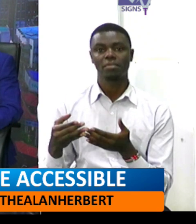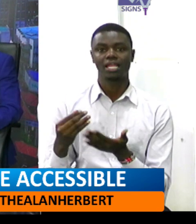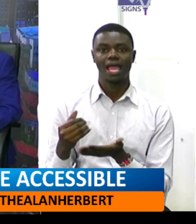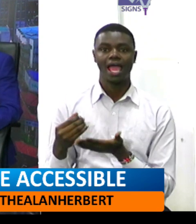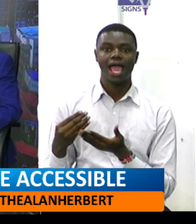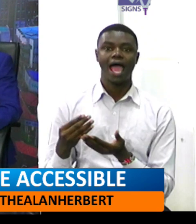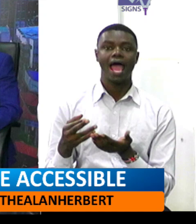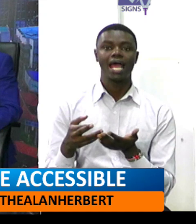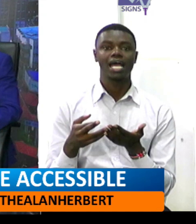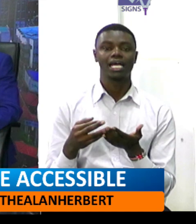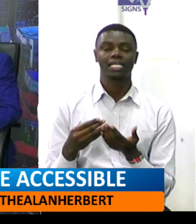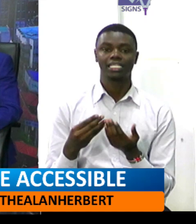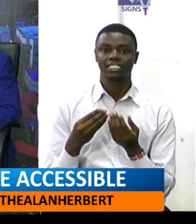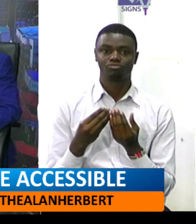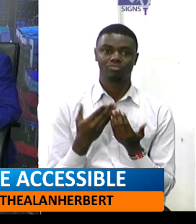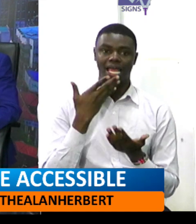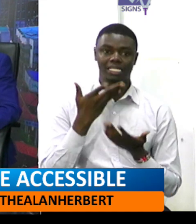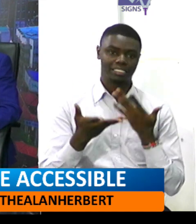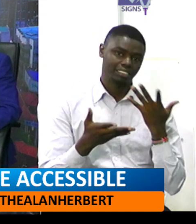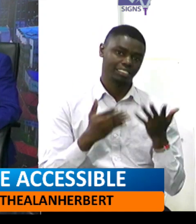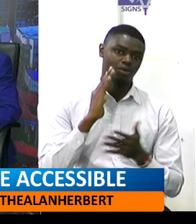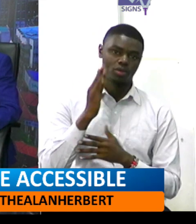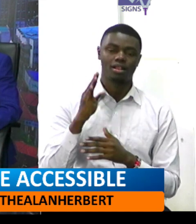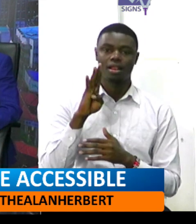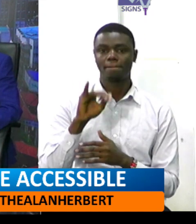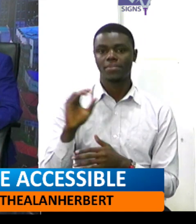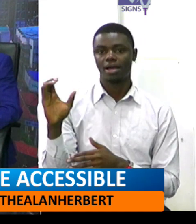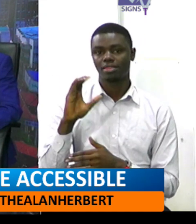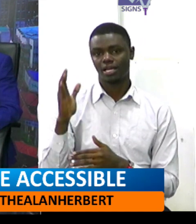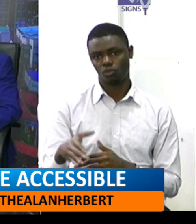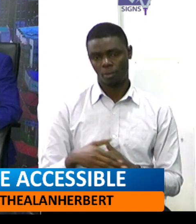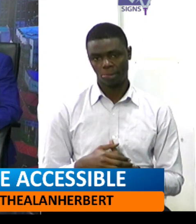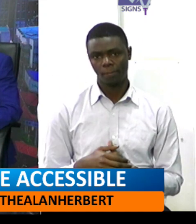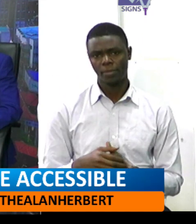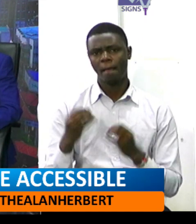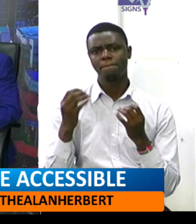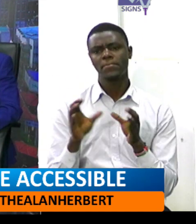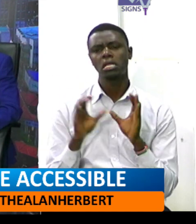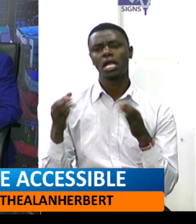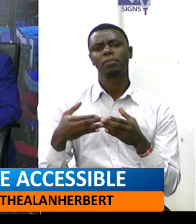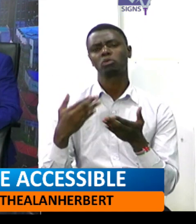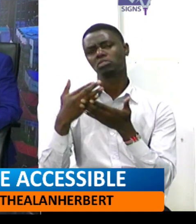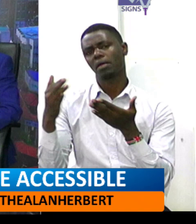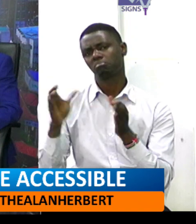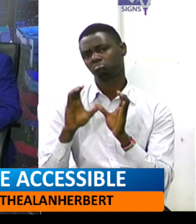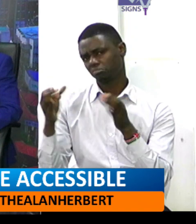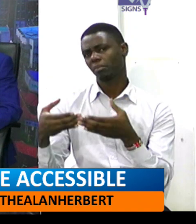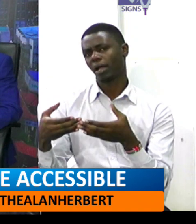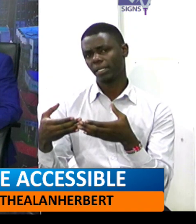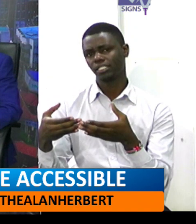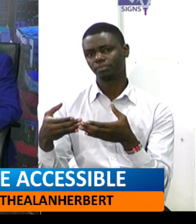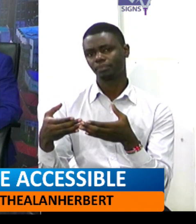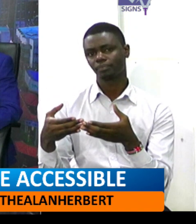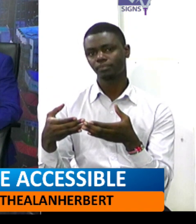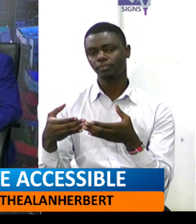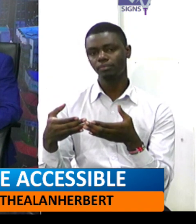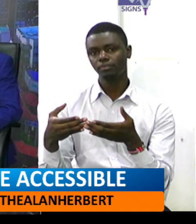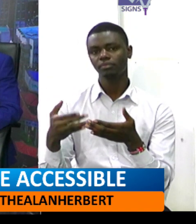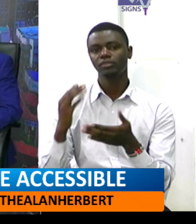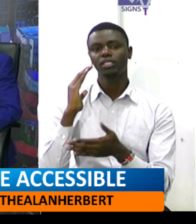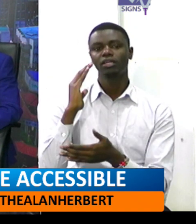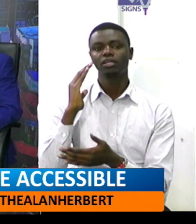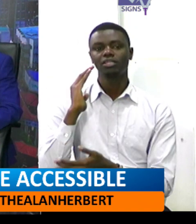to that requirement by customers. You know, many companies, or some companies, let me not say many, some companies would